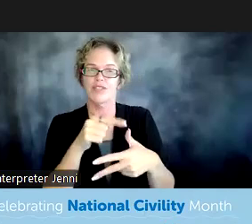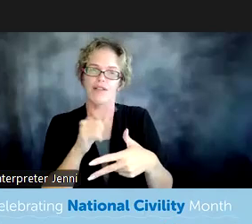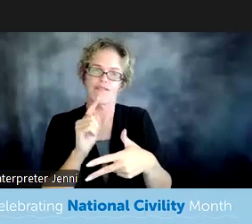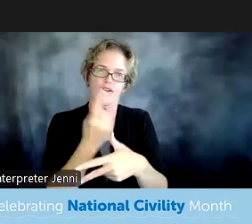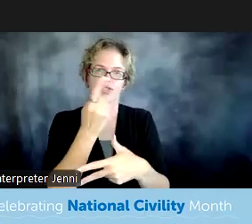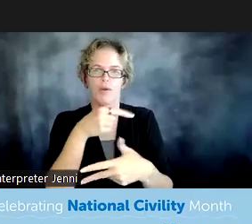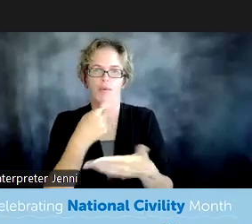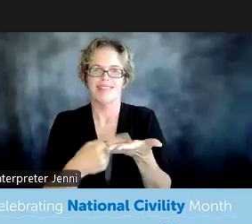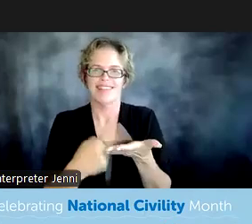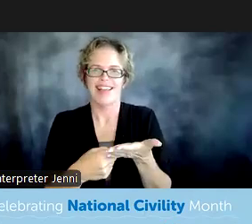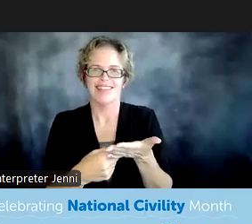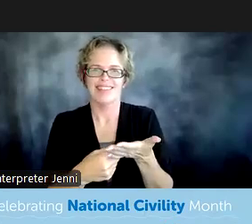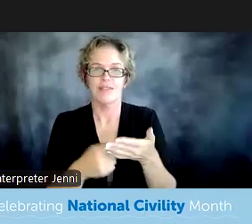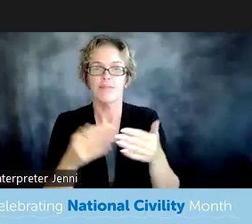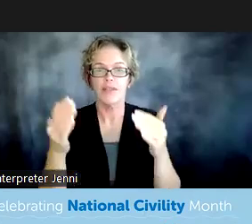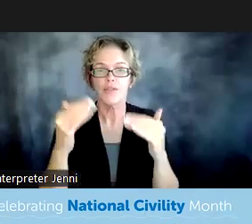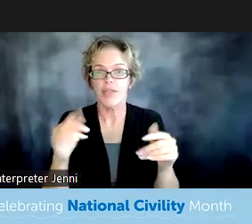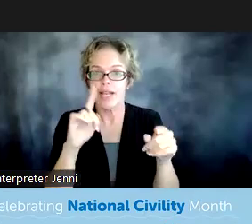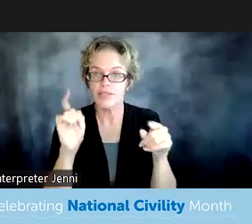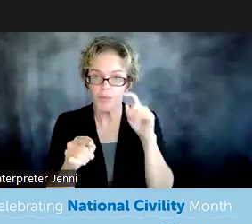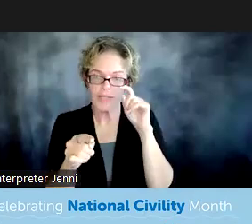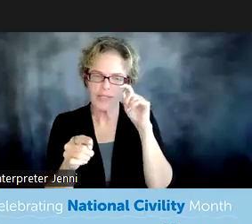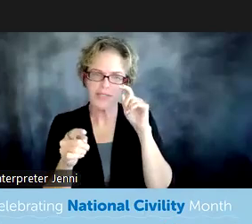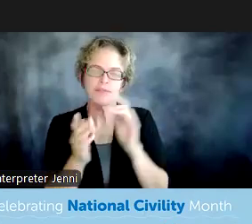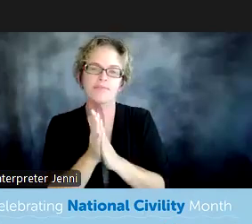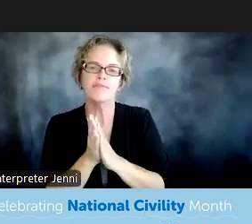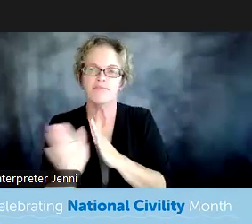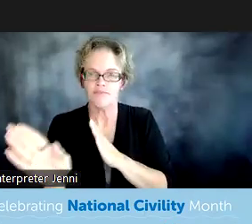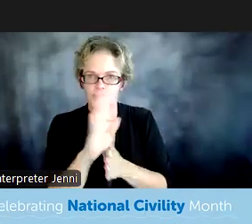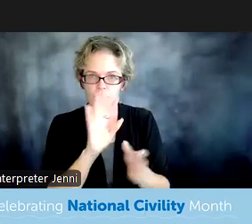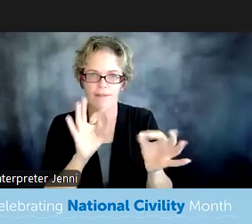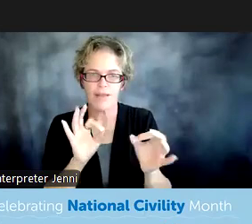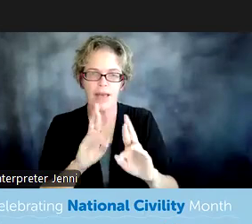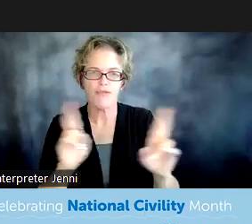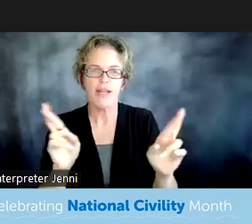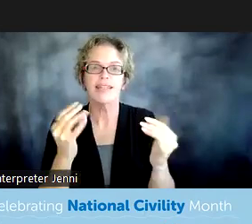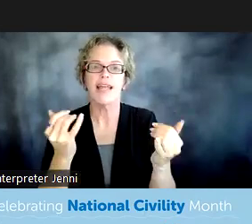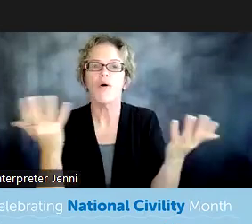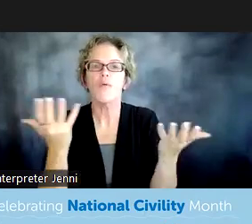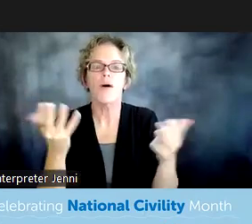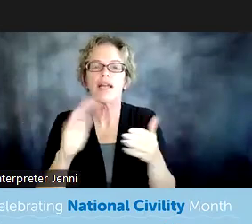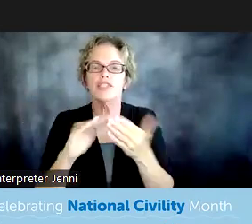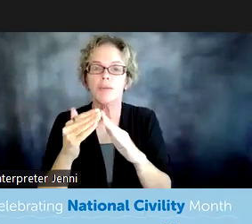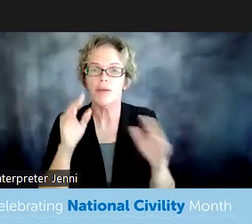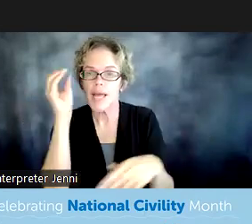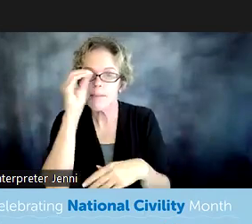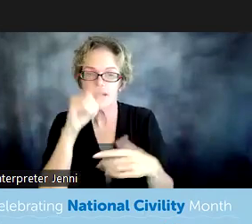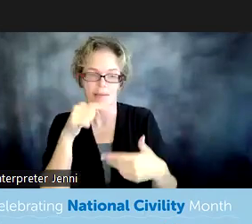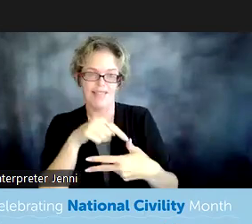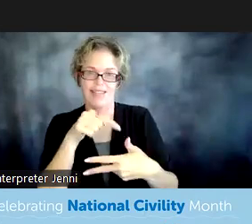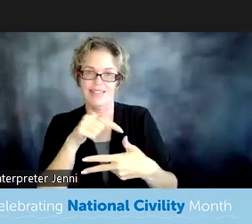And then the next question will get your guys' feedback. So what is community opinion on this option? Are there other